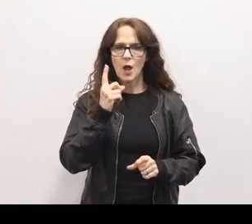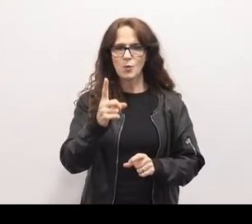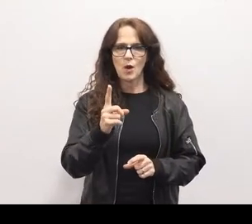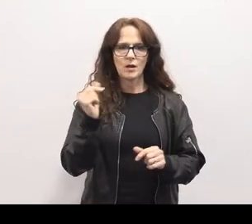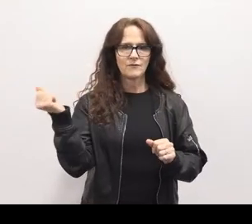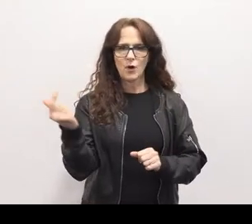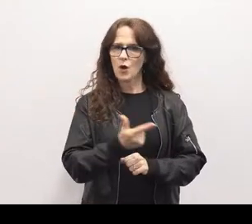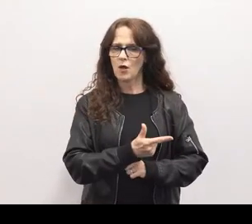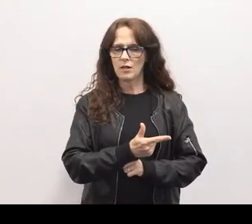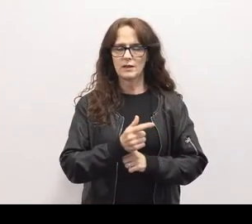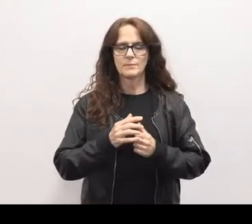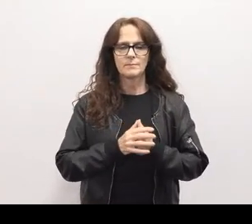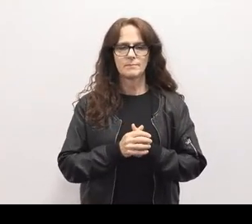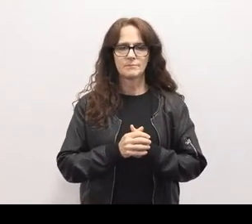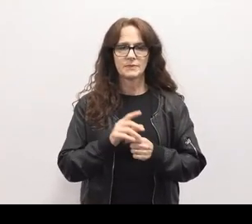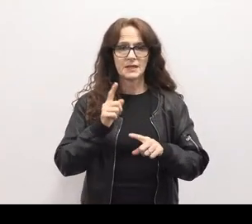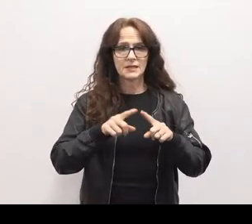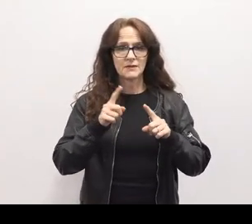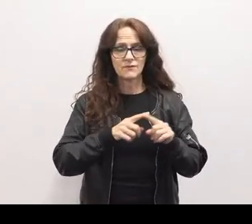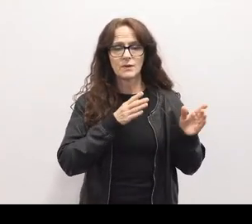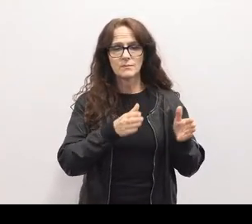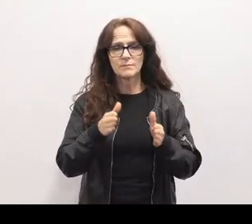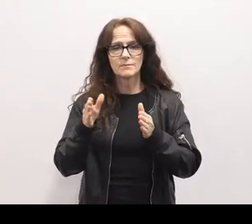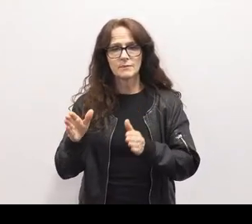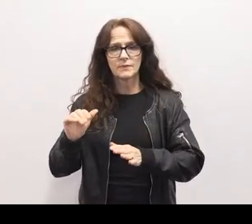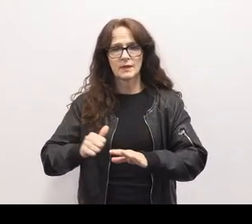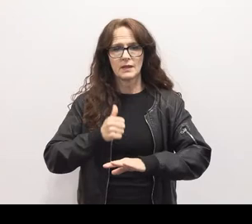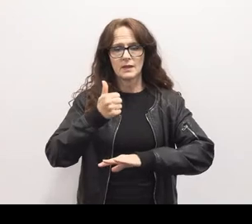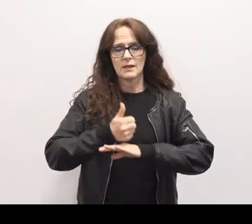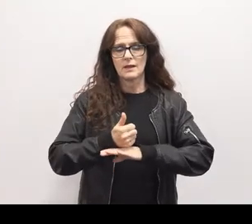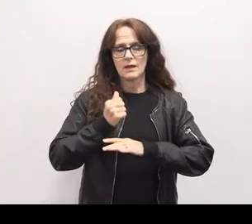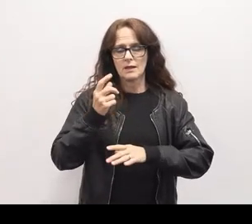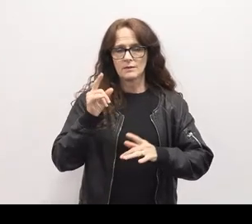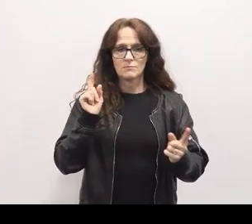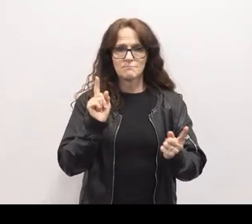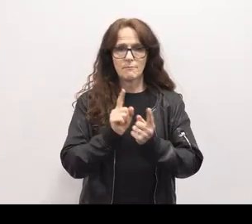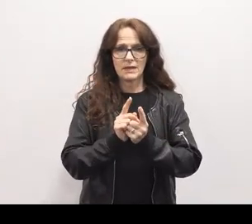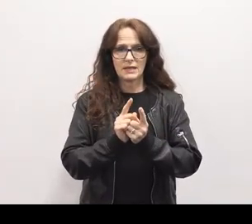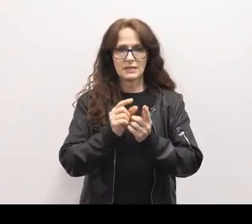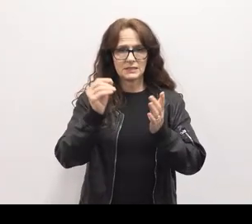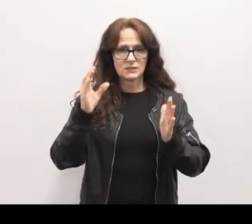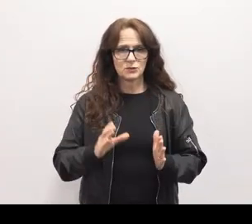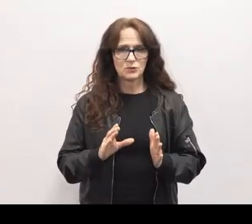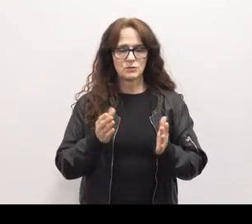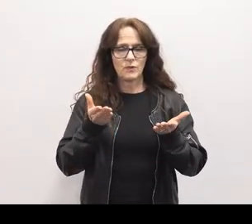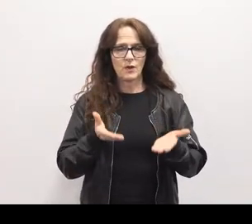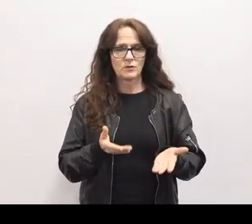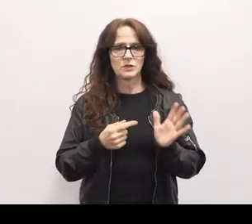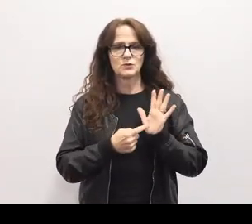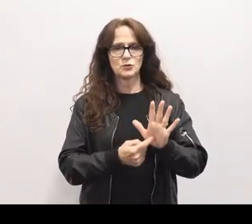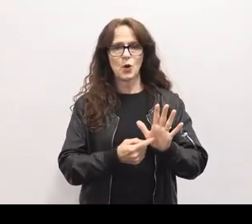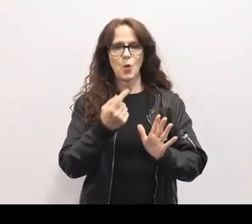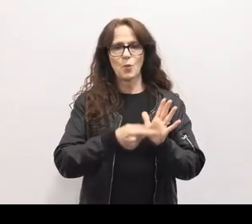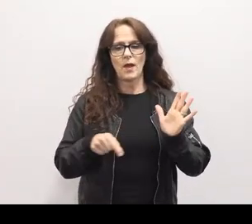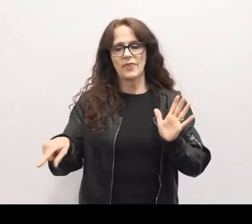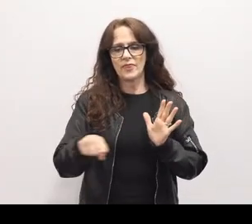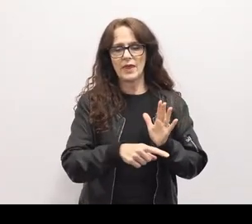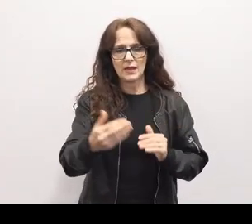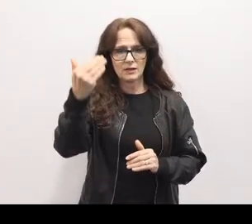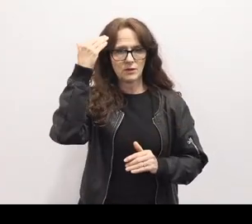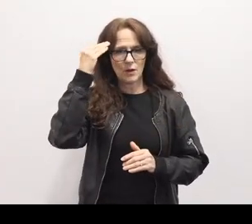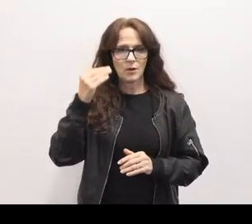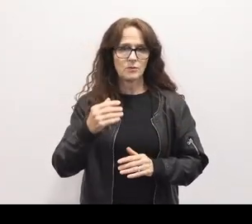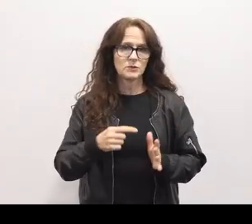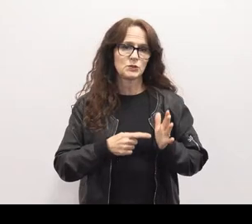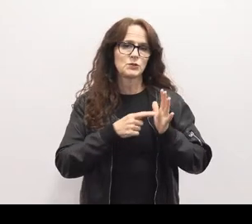all. Other methods need to be deployed to meet our kids where they are so they can reflect what they know. For example, kids can